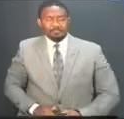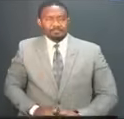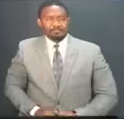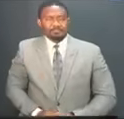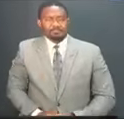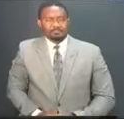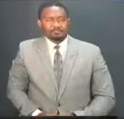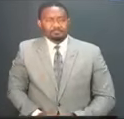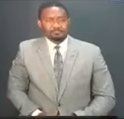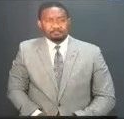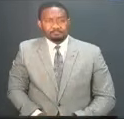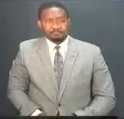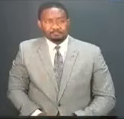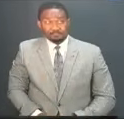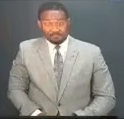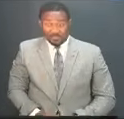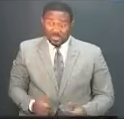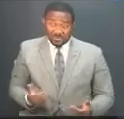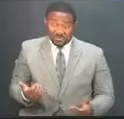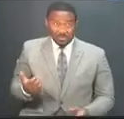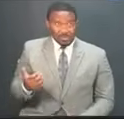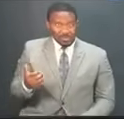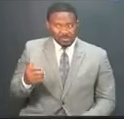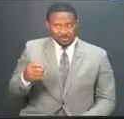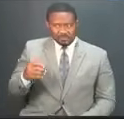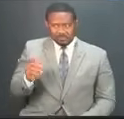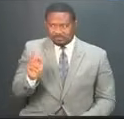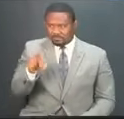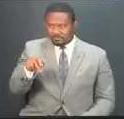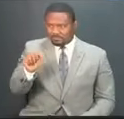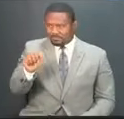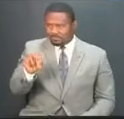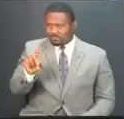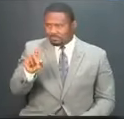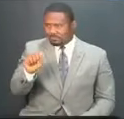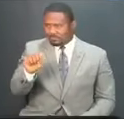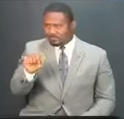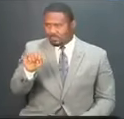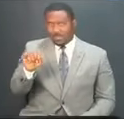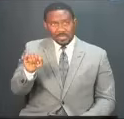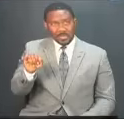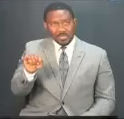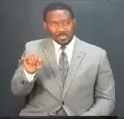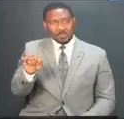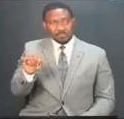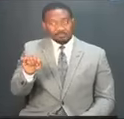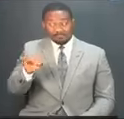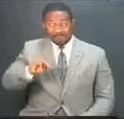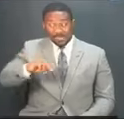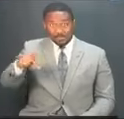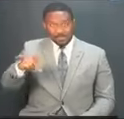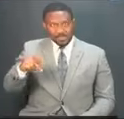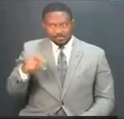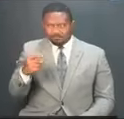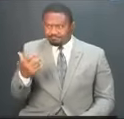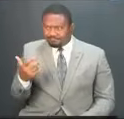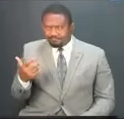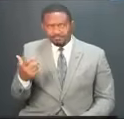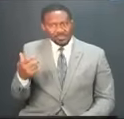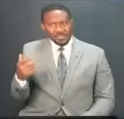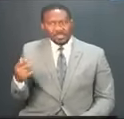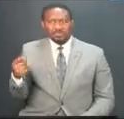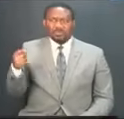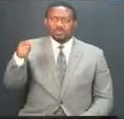the member for Kwandai had gone to file an appeal and had also filed an